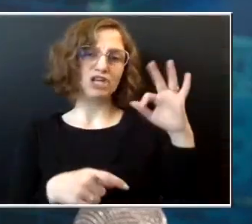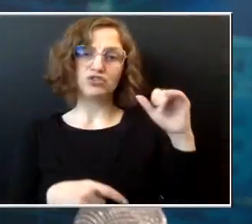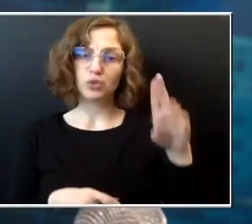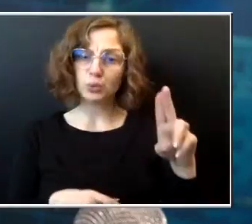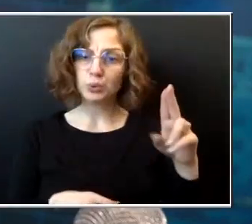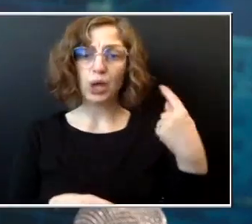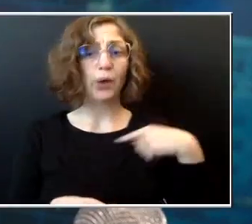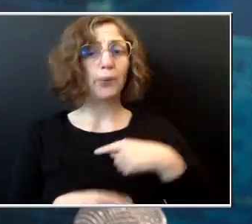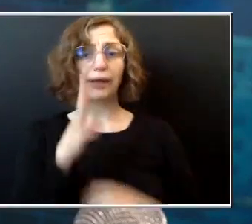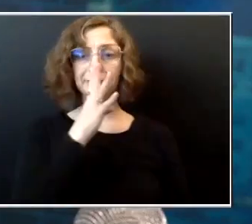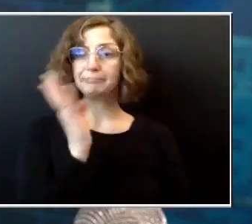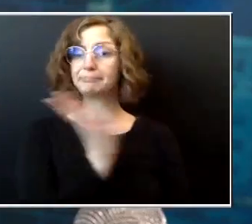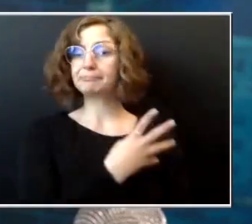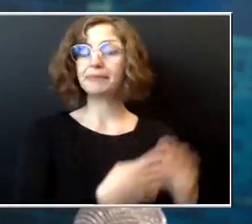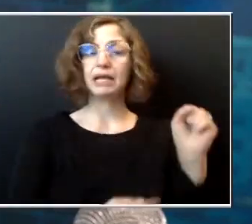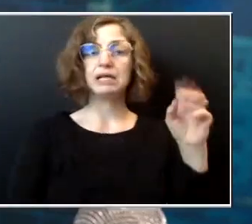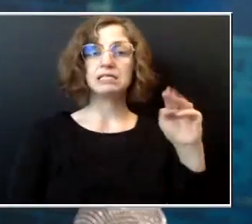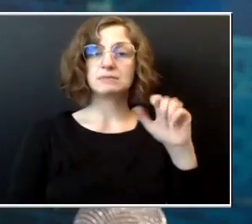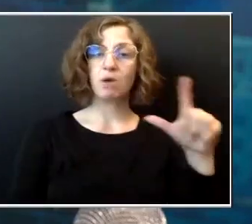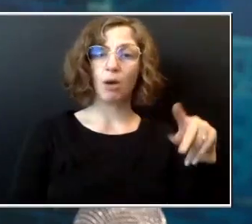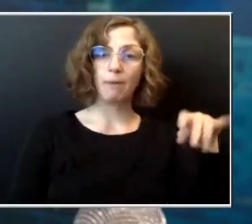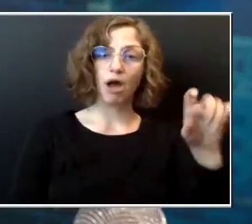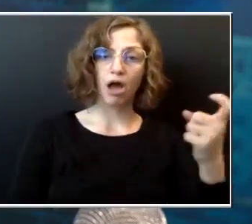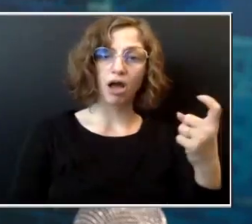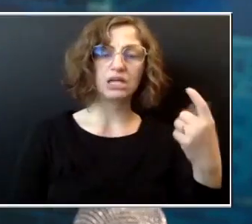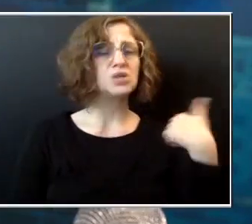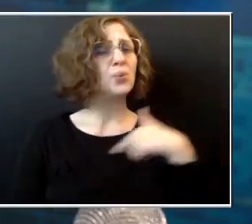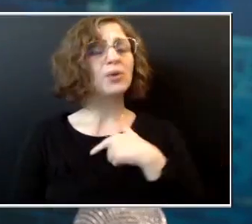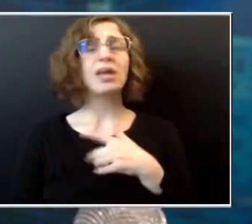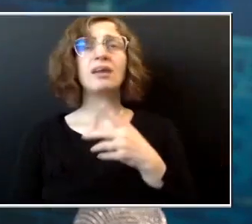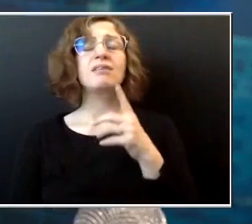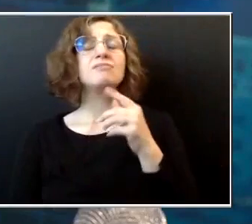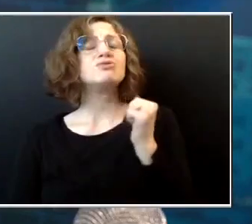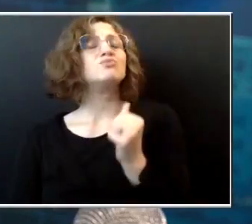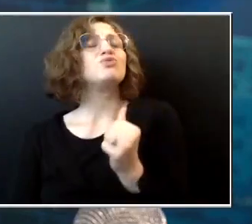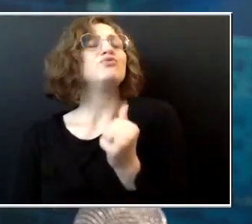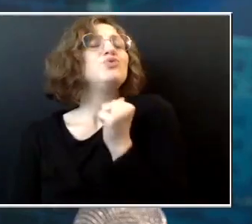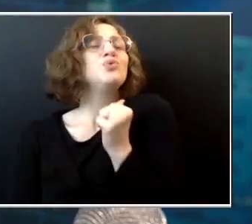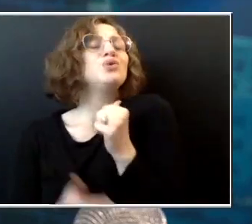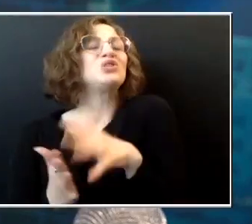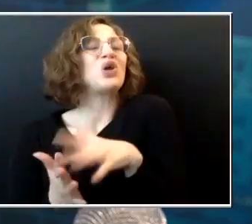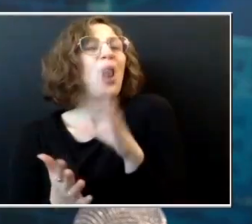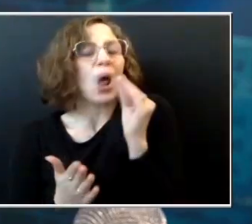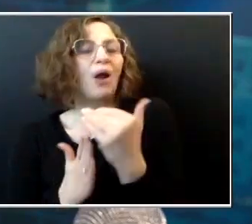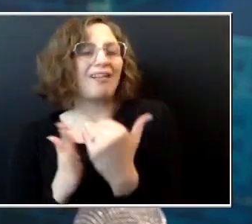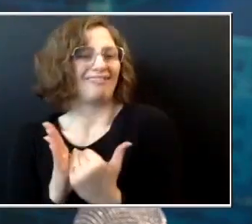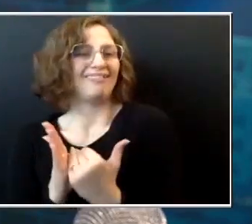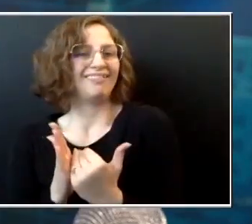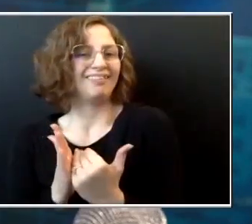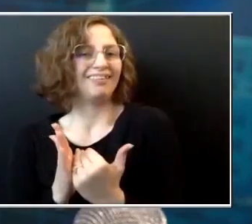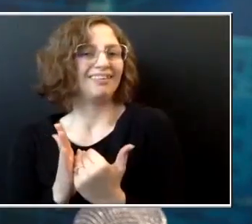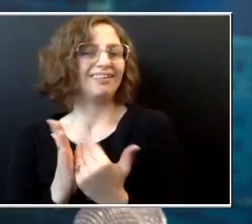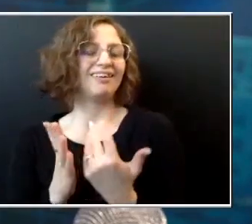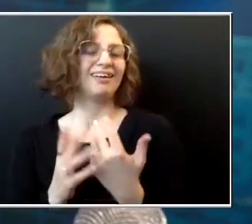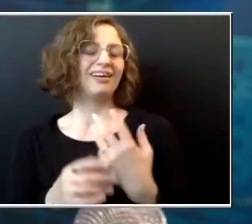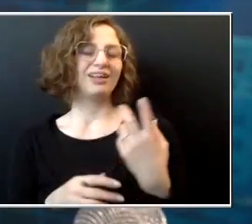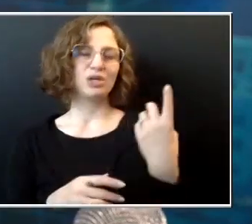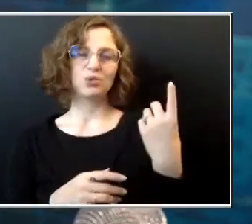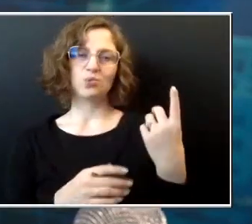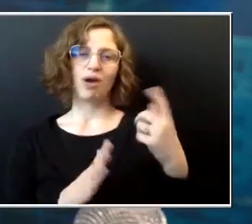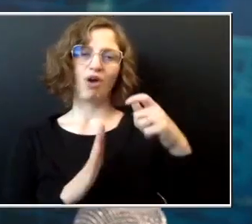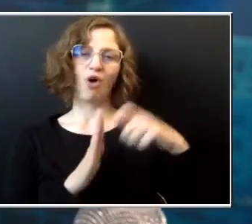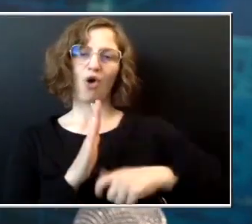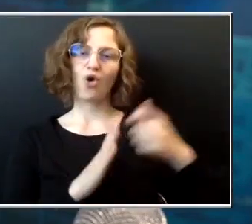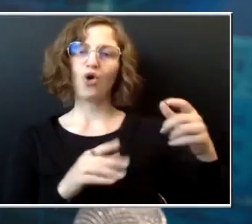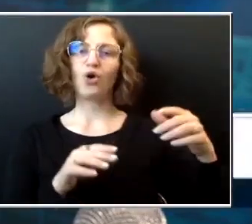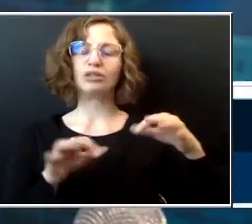we refused to learn the lessons. I remember there was an article in the Kansas City Star describing the difference between Kansas City and St. Louis in the influenza pandemic.